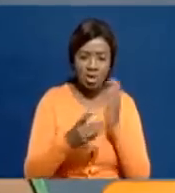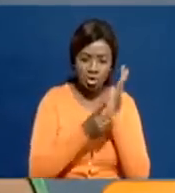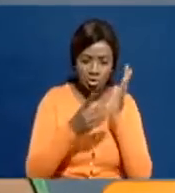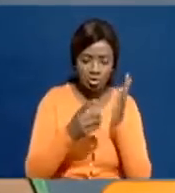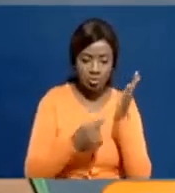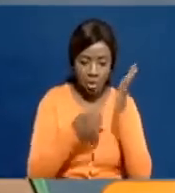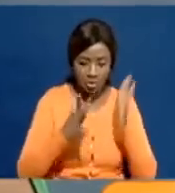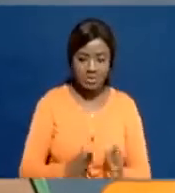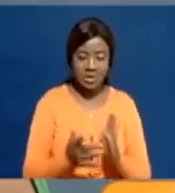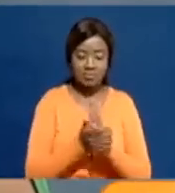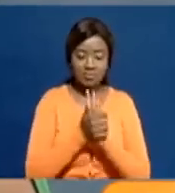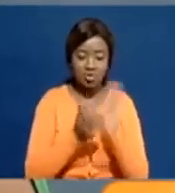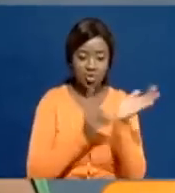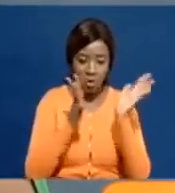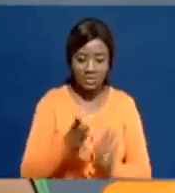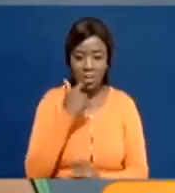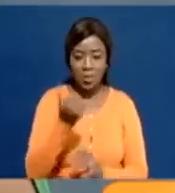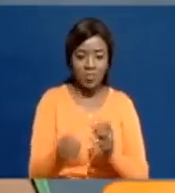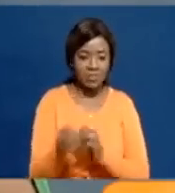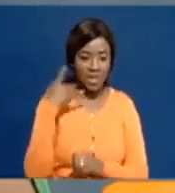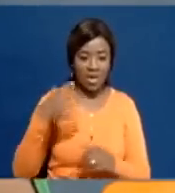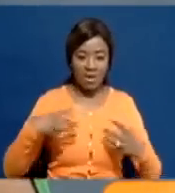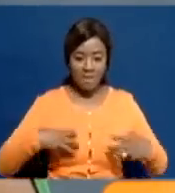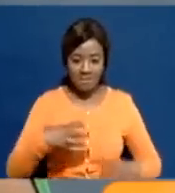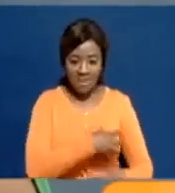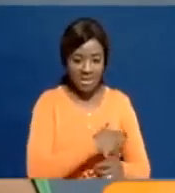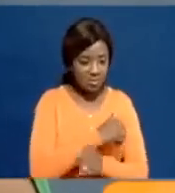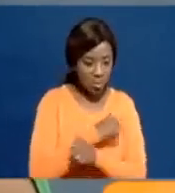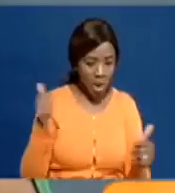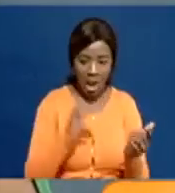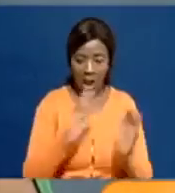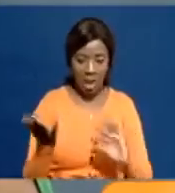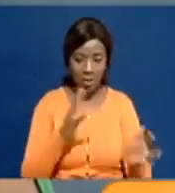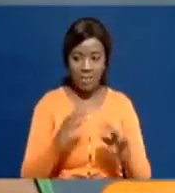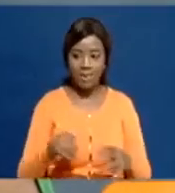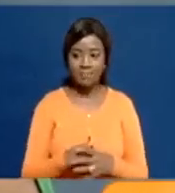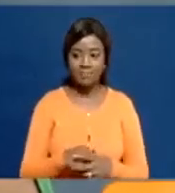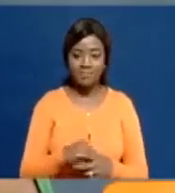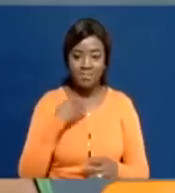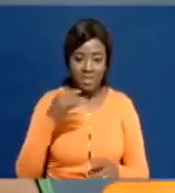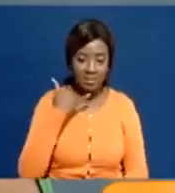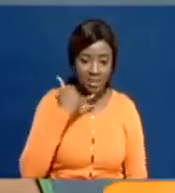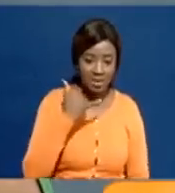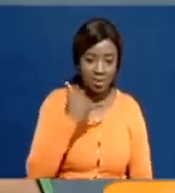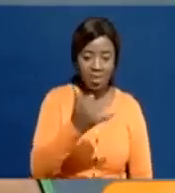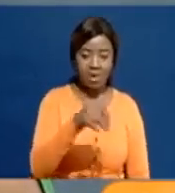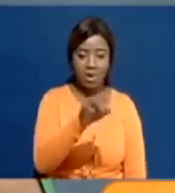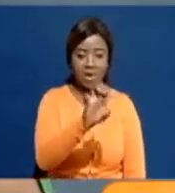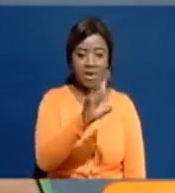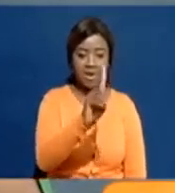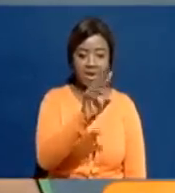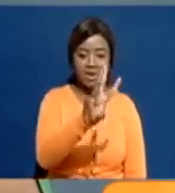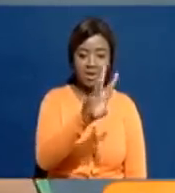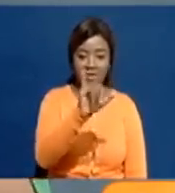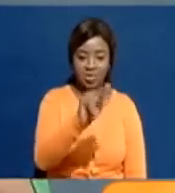into one of the most amazing breast specialist science cancer surgeons we have in the country, yeah. Dr. Edwin Otieno at the breast clinic